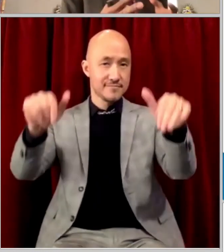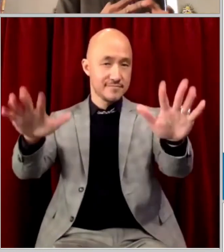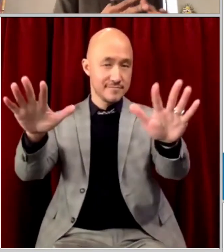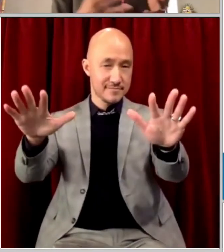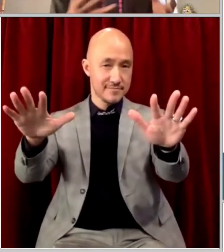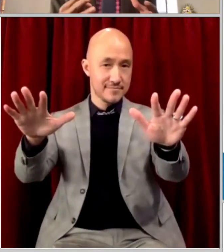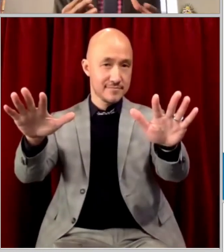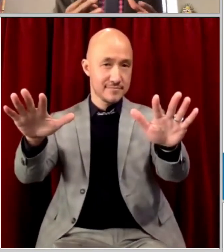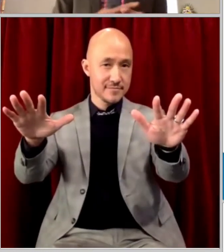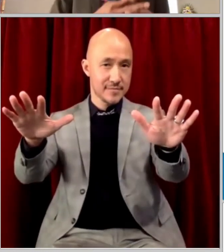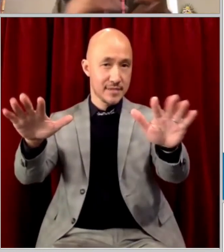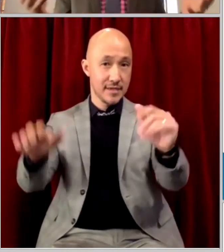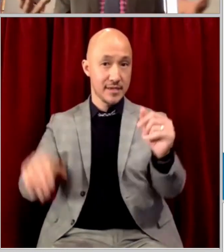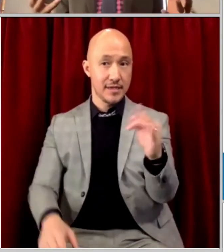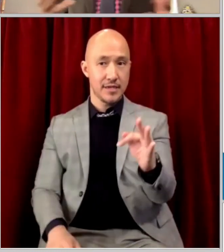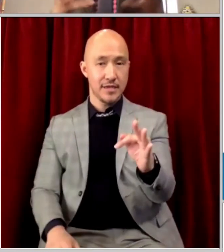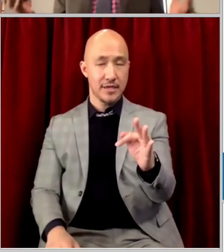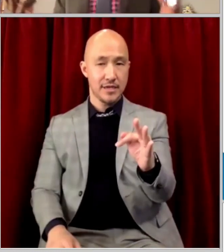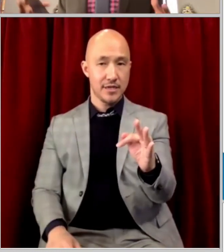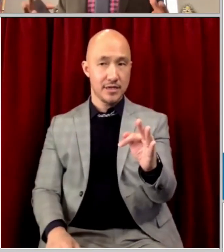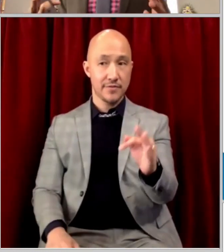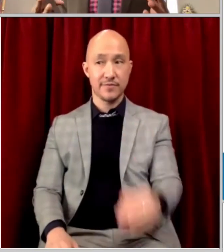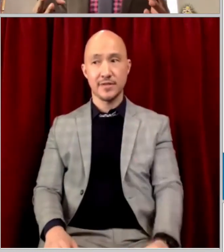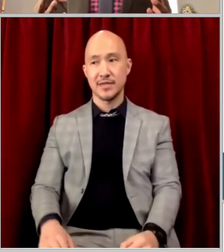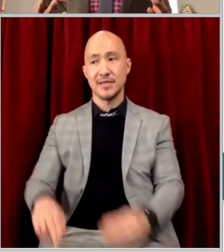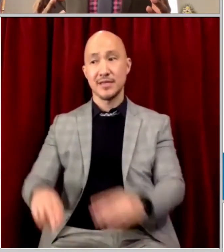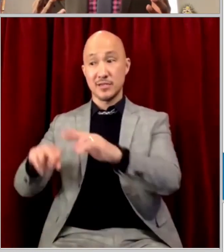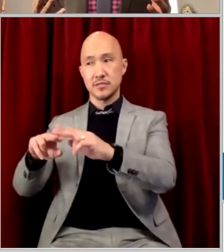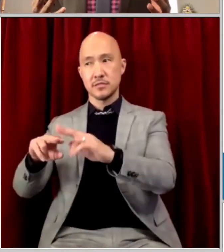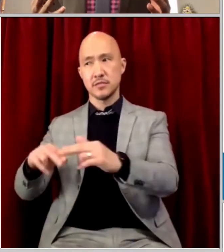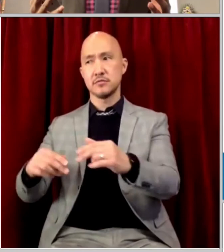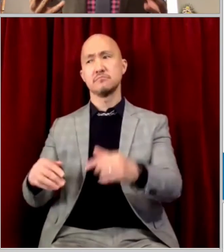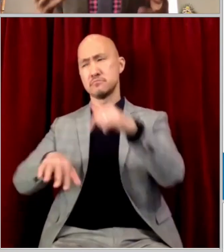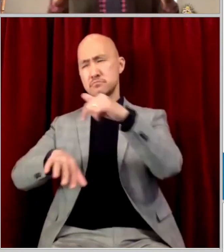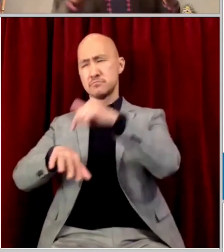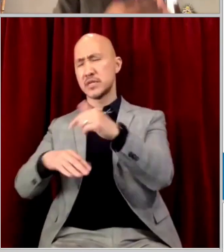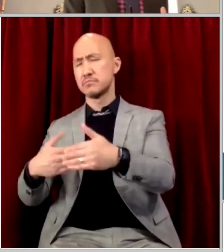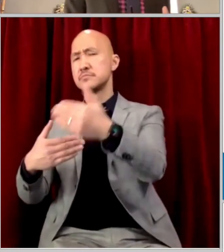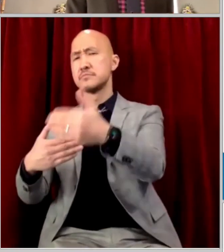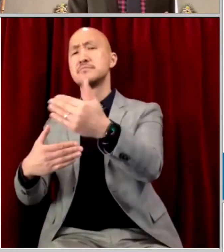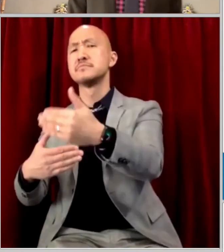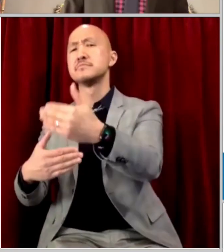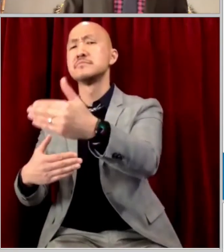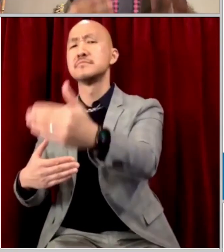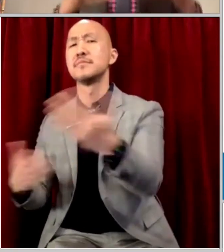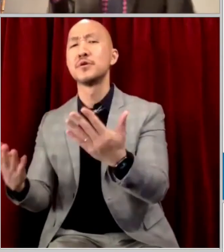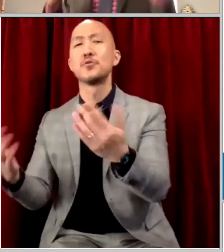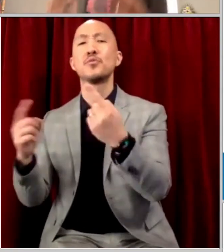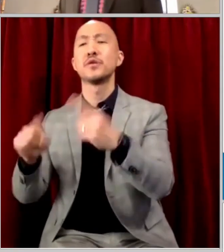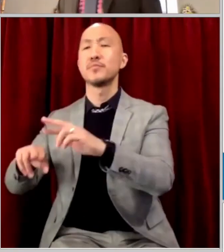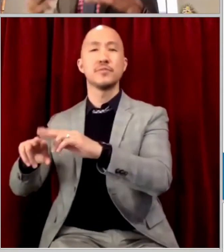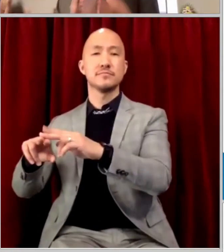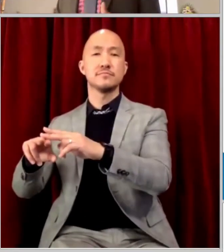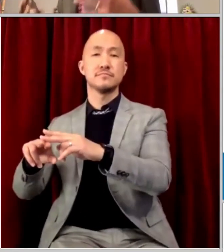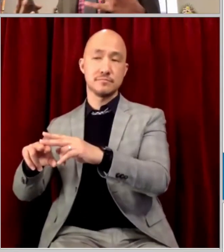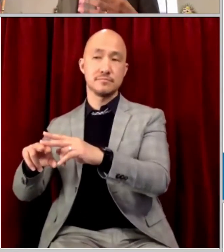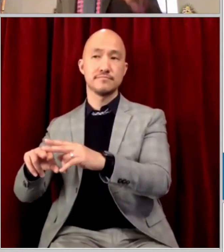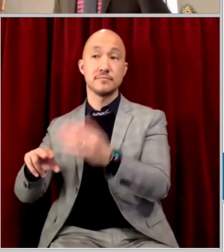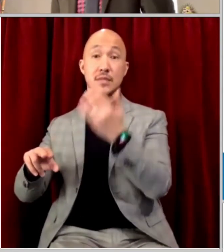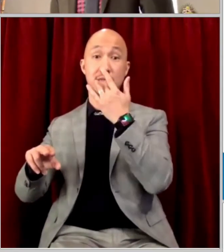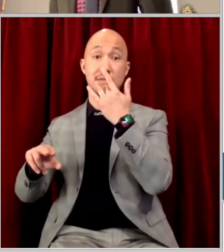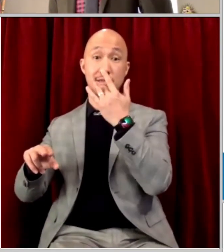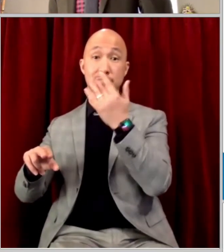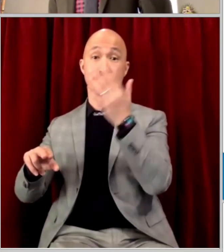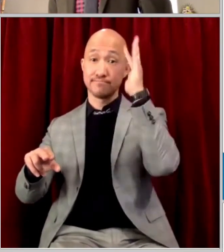leave behind substance that wasn't salty anymore. And so what does God tell us here? He tells us here, simple